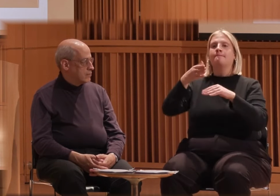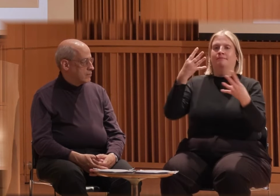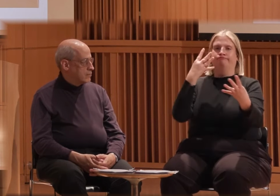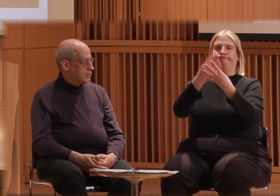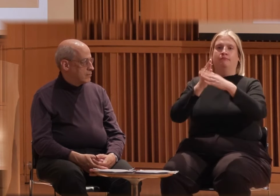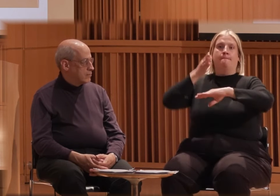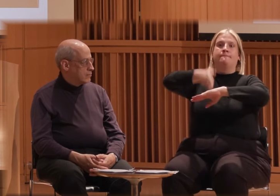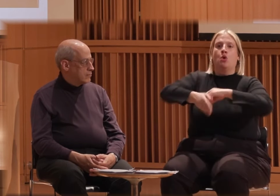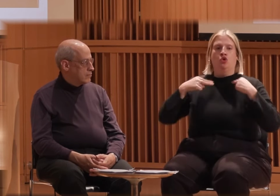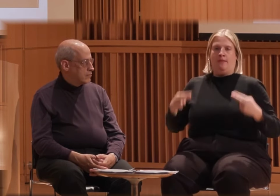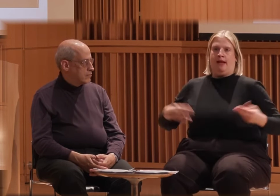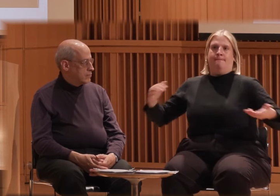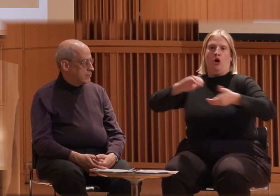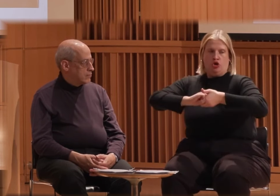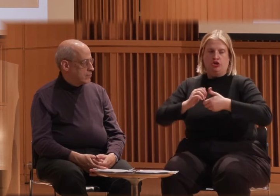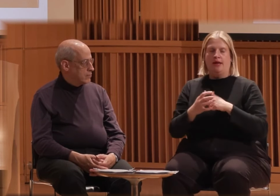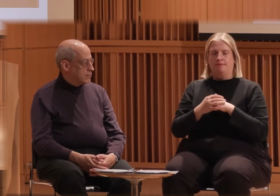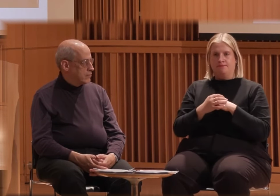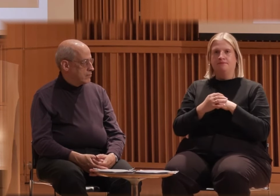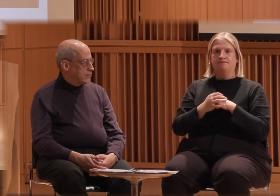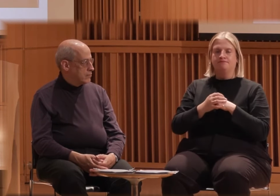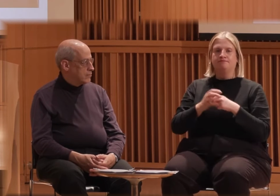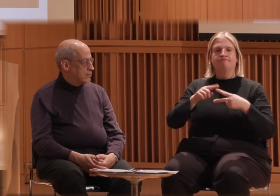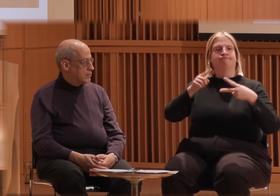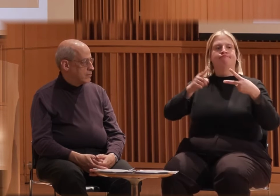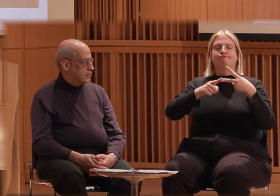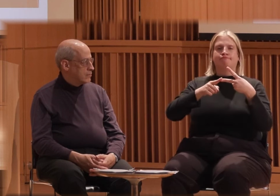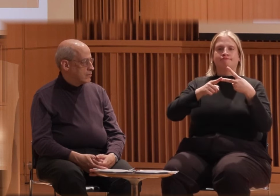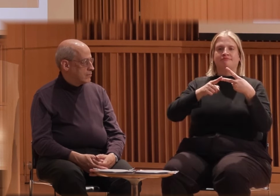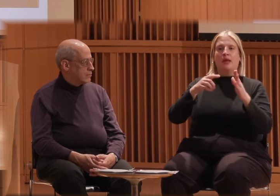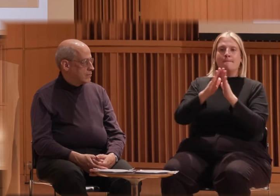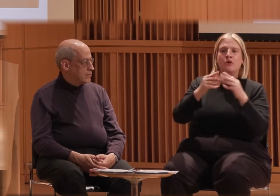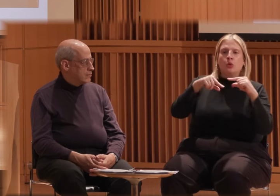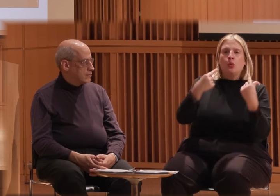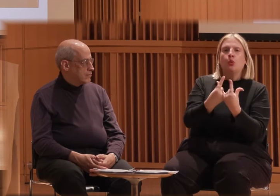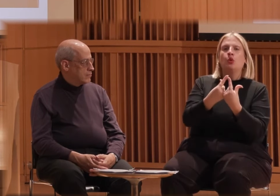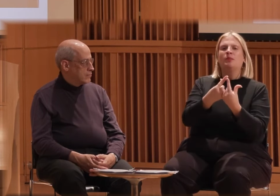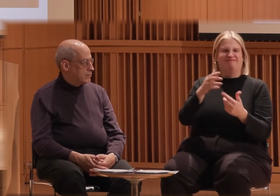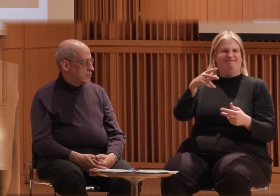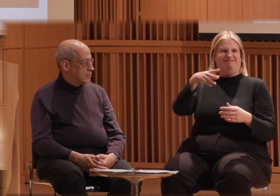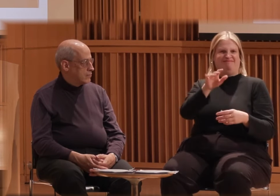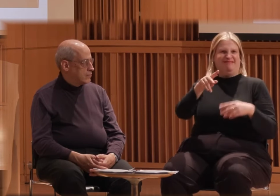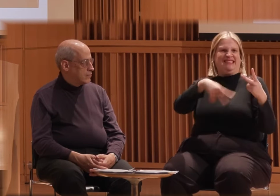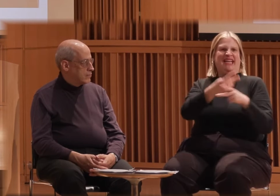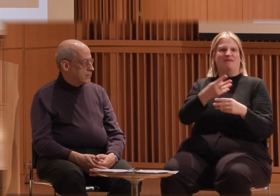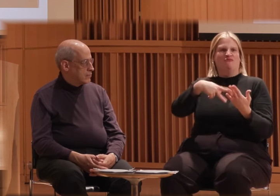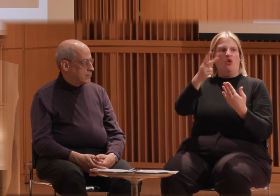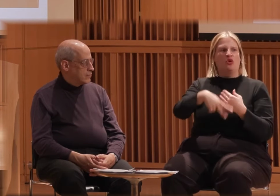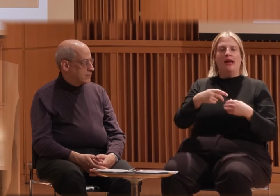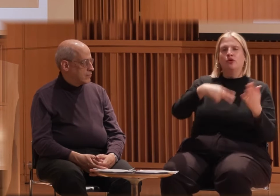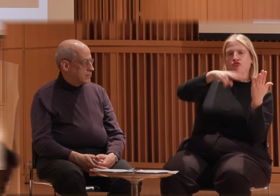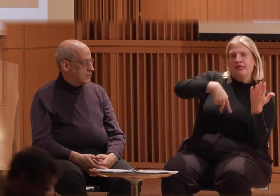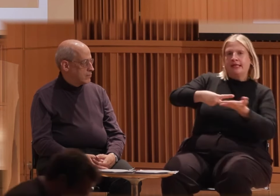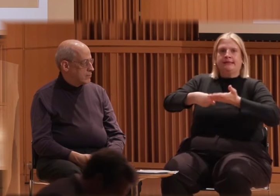Post-Incarceration Humanities Partnership, and also a book group style program called Reading and Discussion,